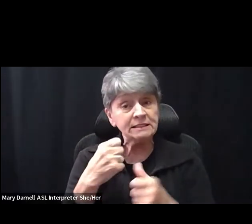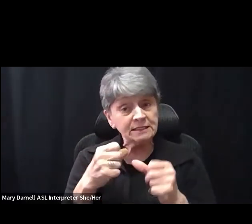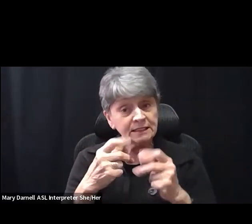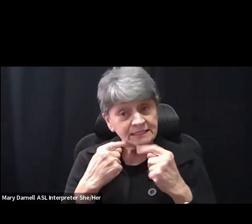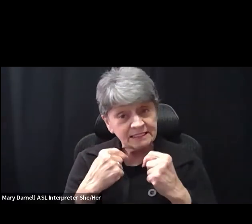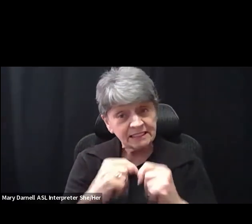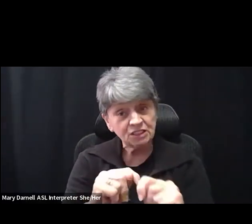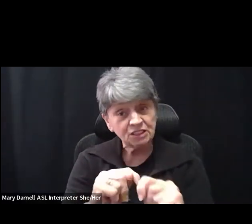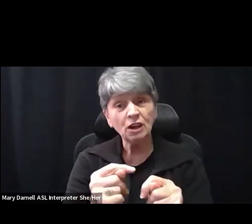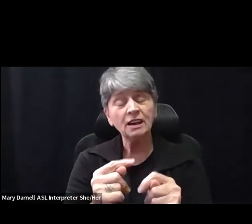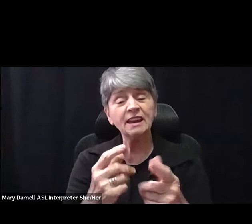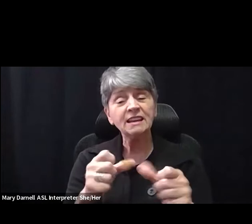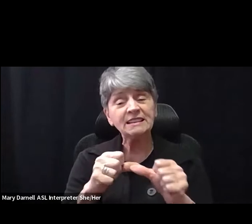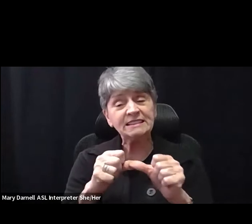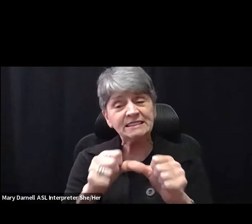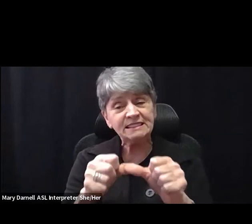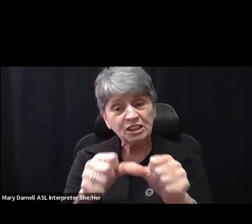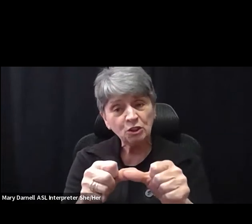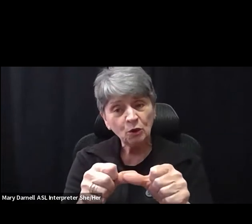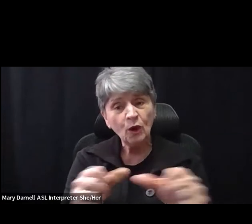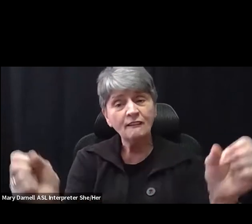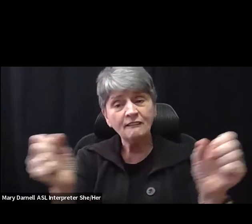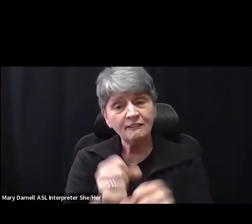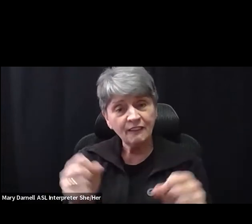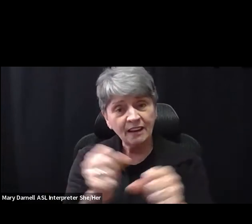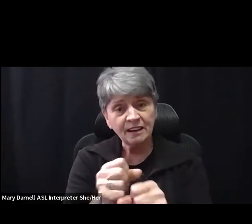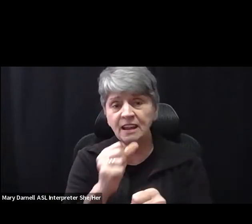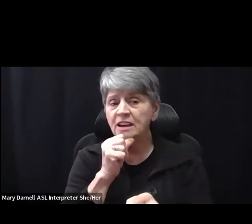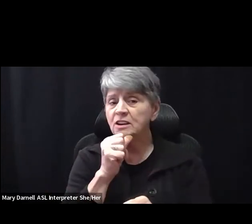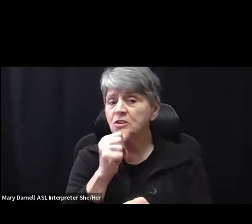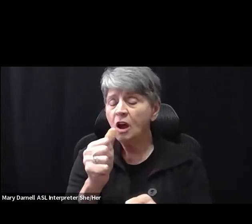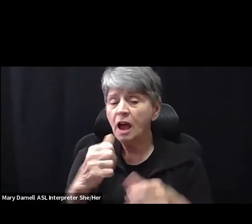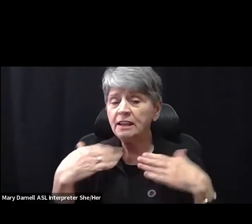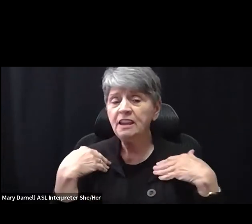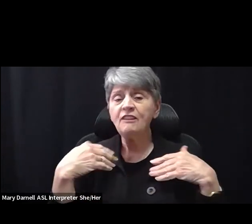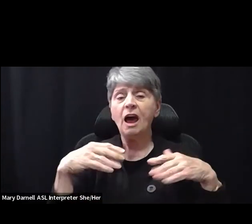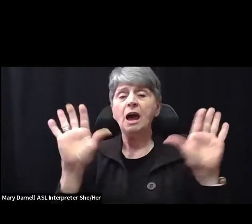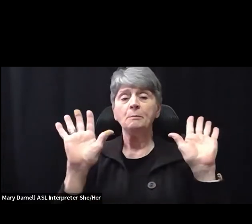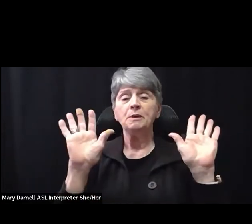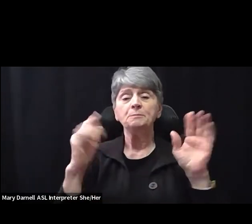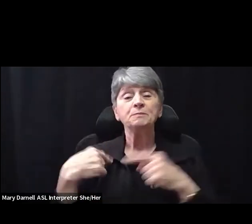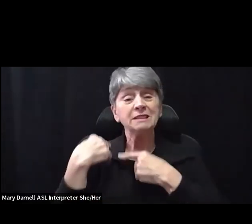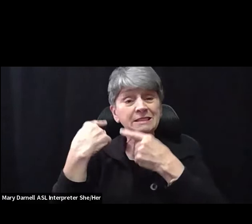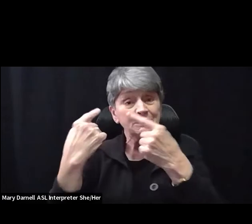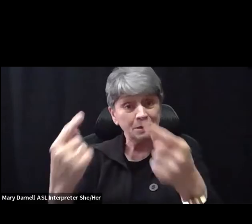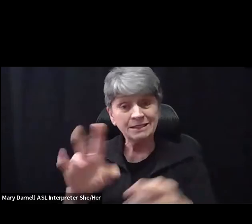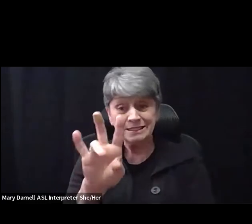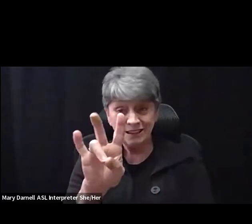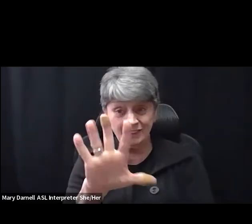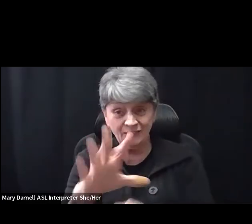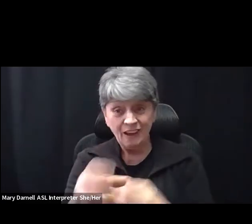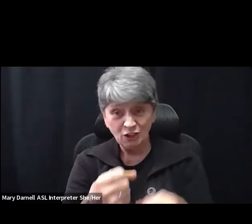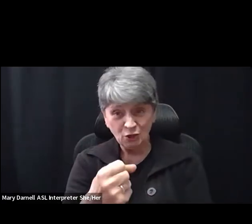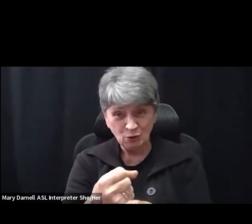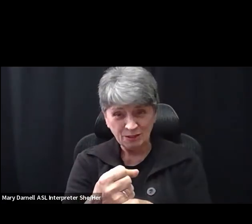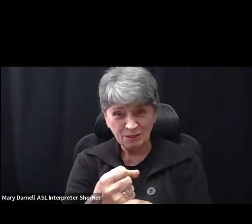keep fighting with you on our side, and we will not give up hope. We've been at this for 75 proud years, and we've got at